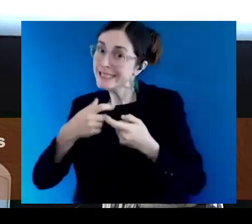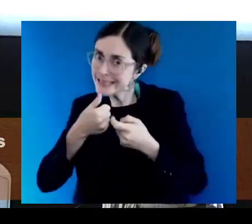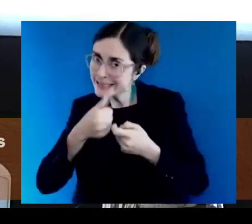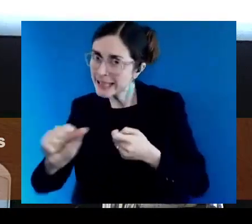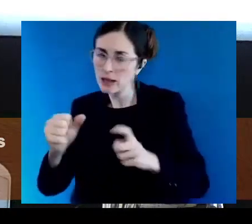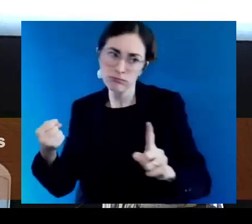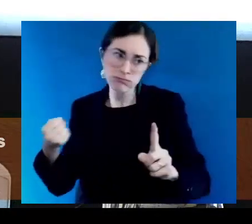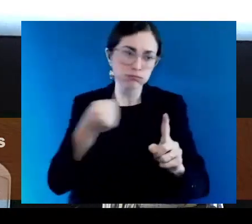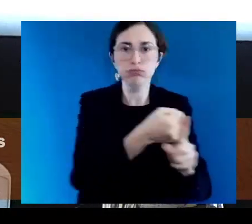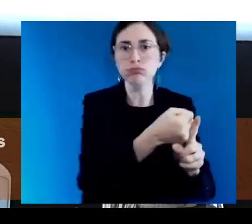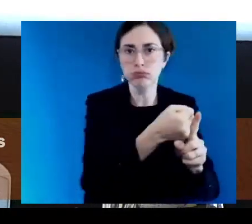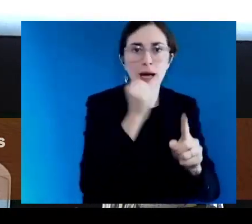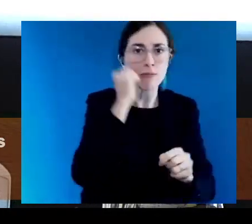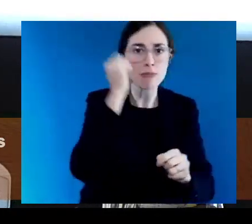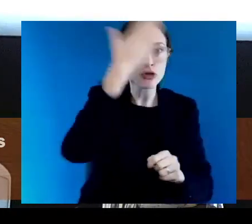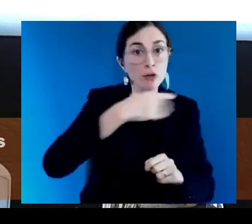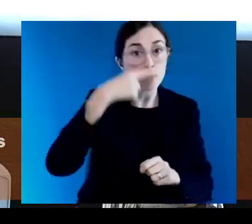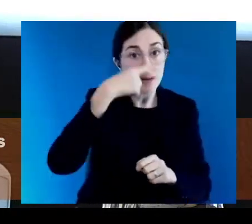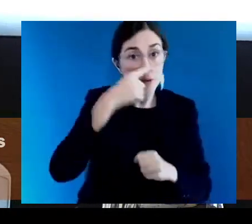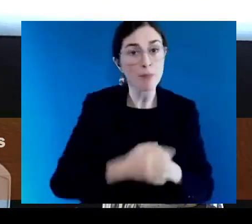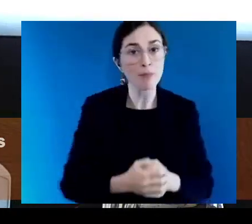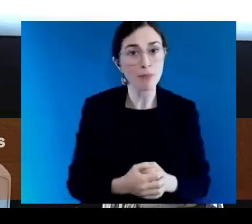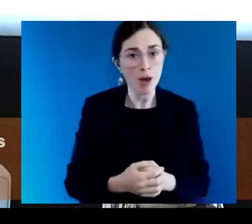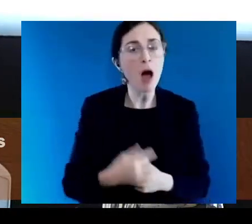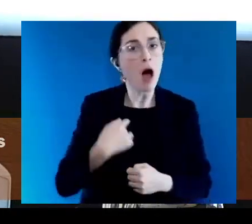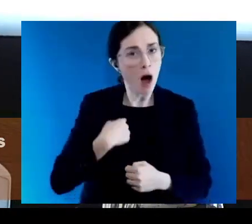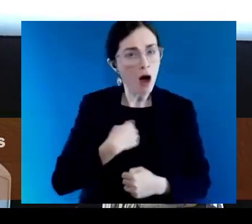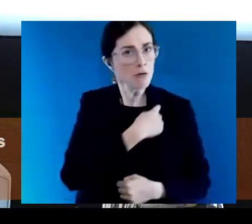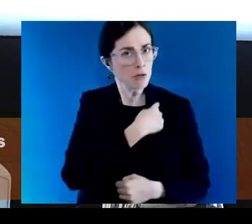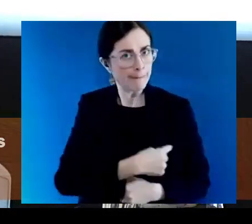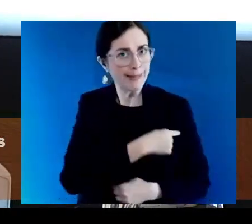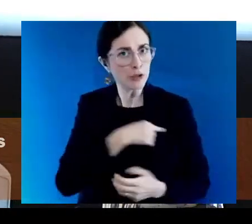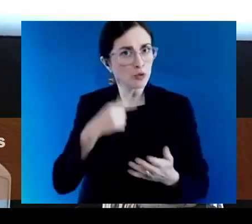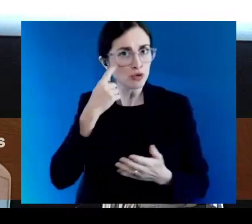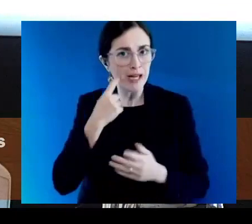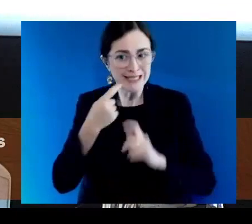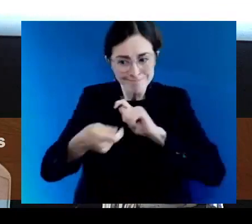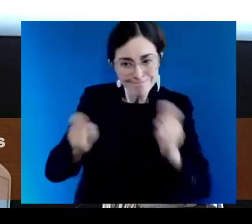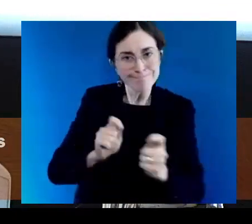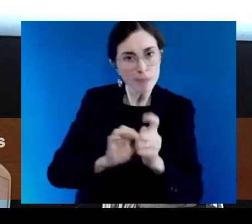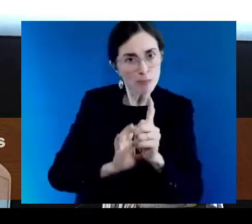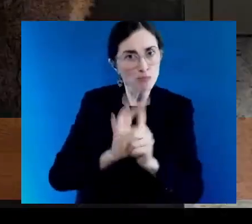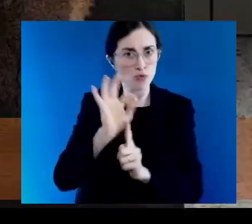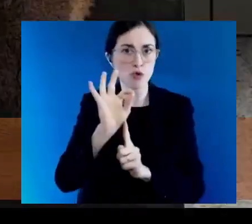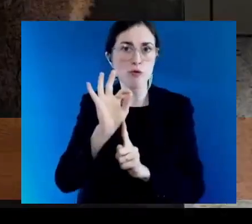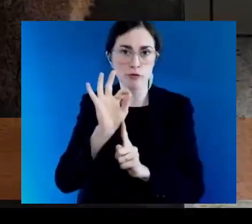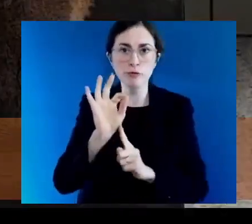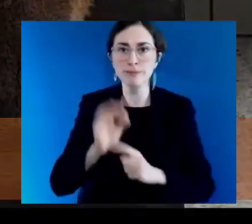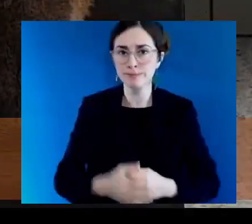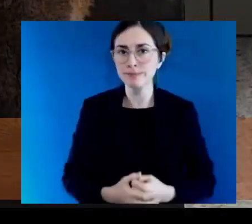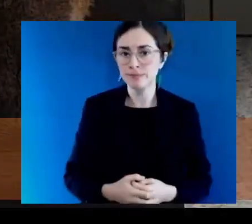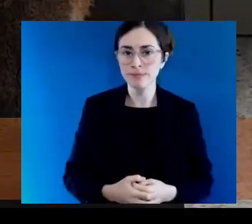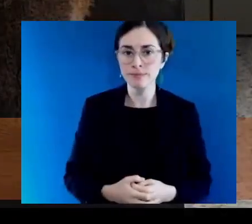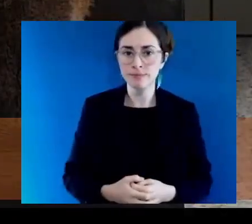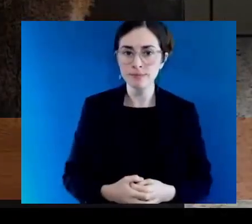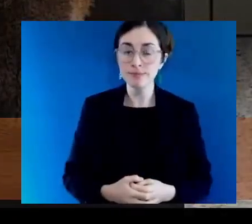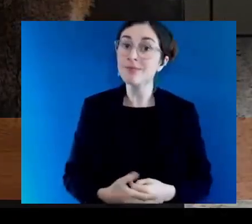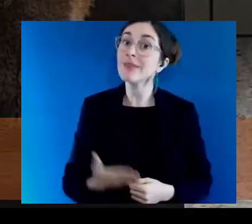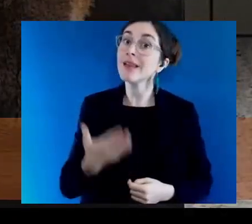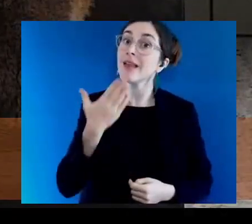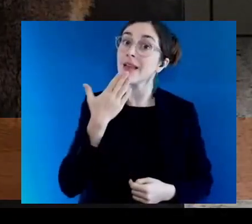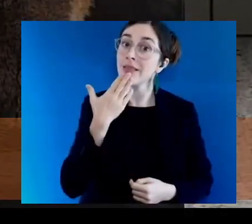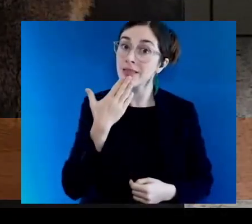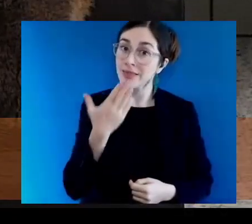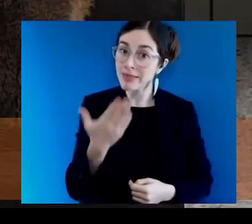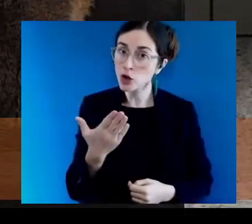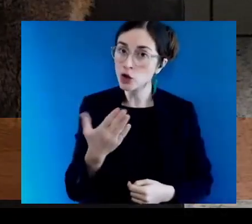changes necessary to address these effects. Thank you, Minister. Can I just pause there and ask you,